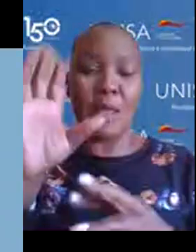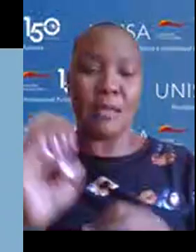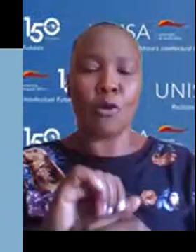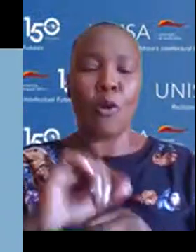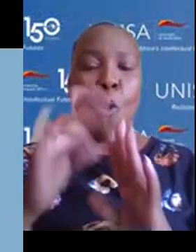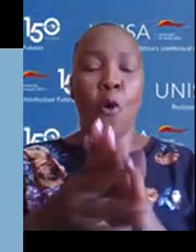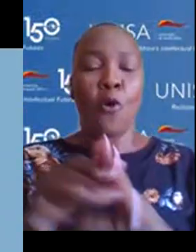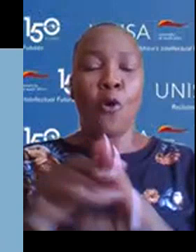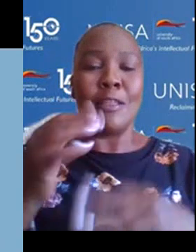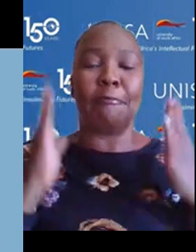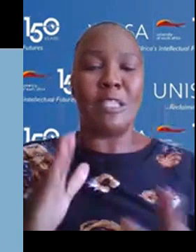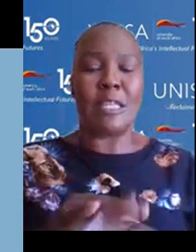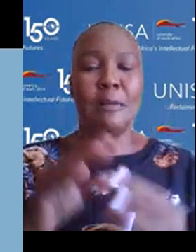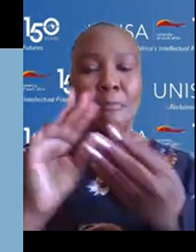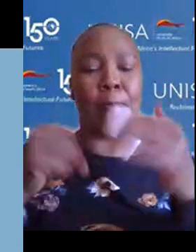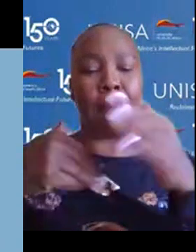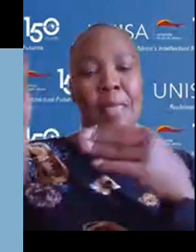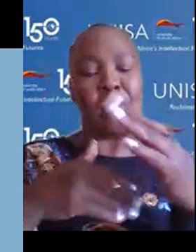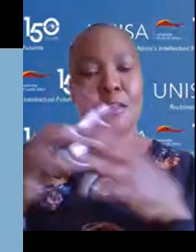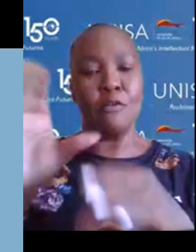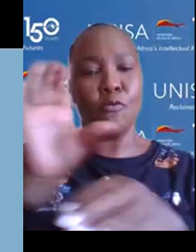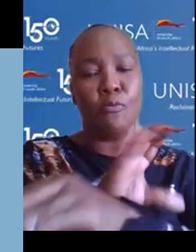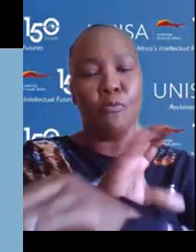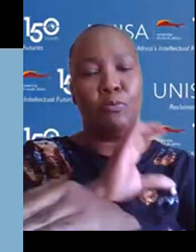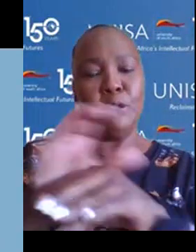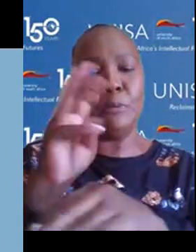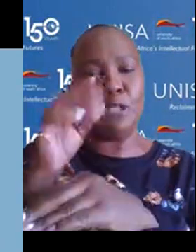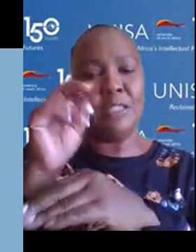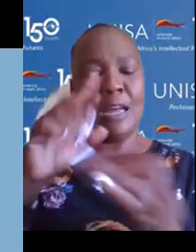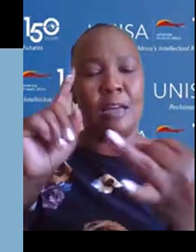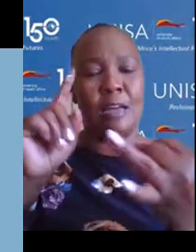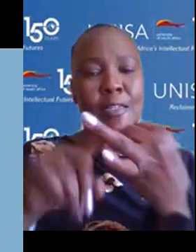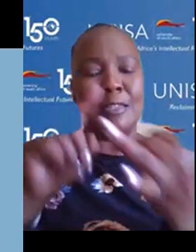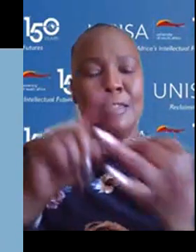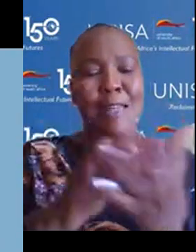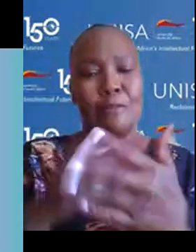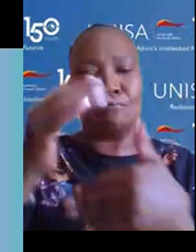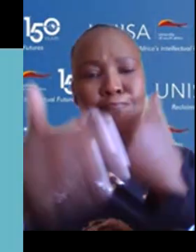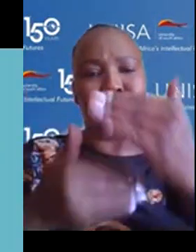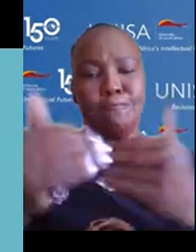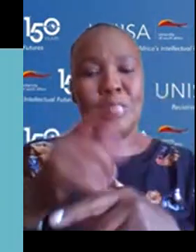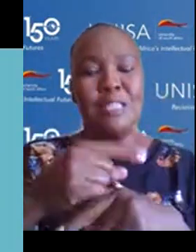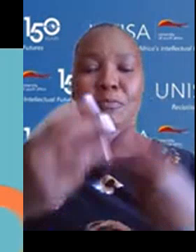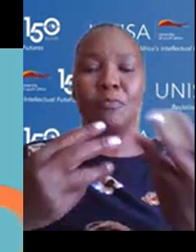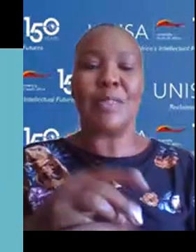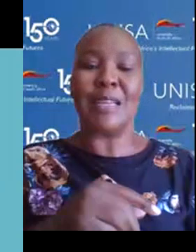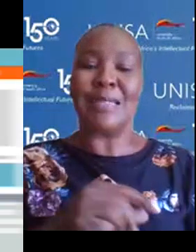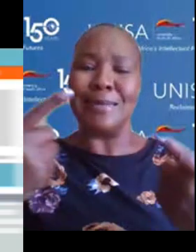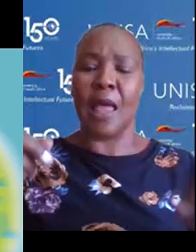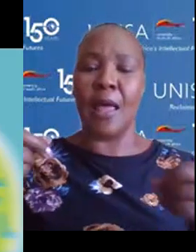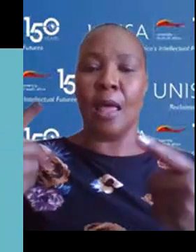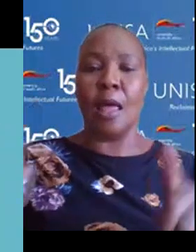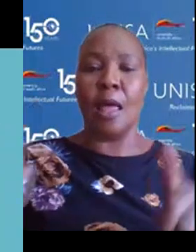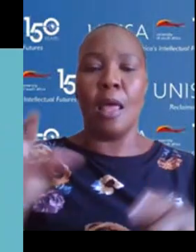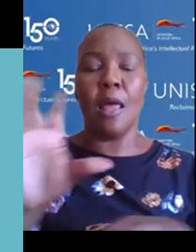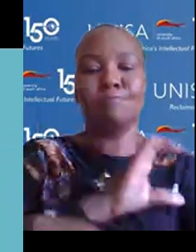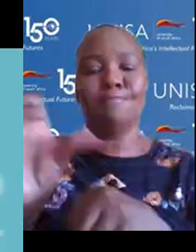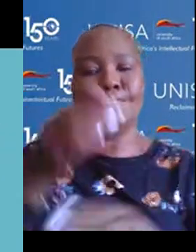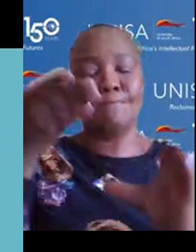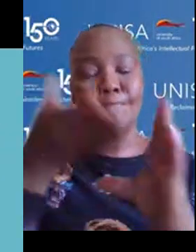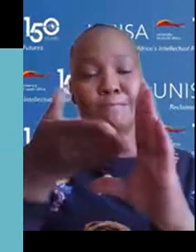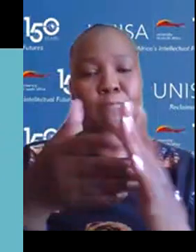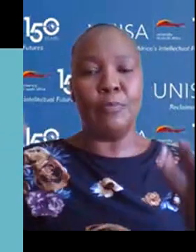physical parts that make up a computer, such as the monitor and the central processing unit that keeps data moving. There are various types of computers that you may encounter,